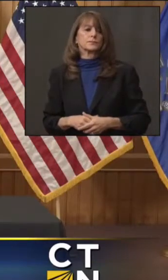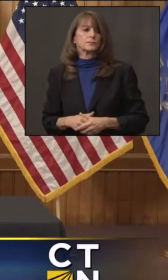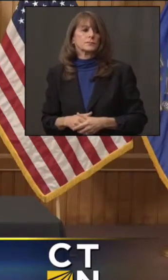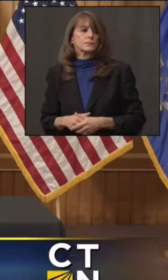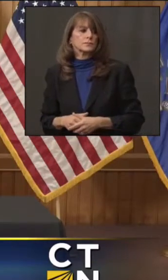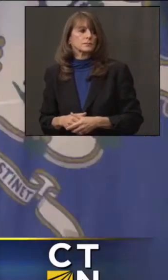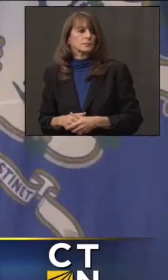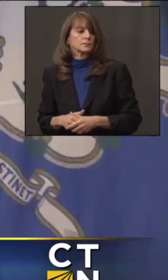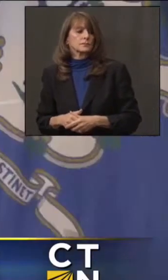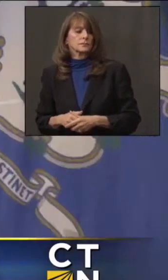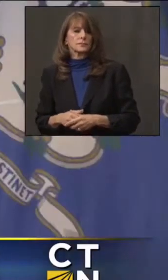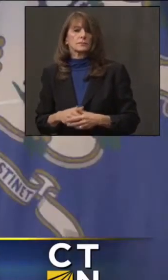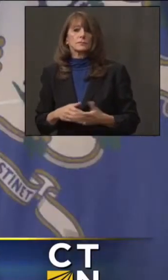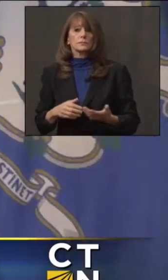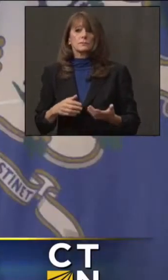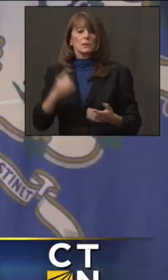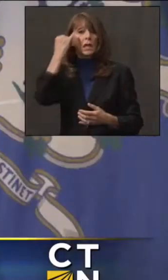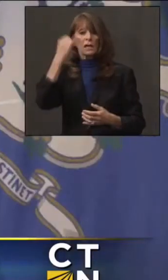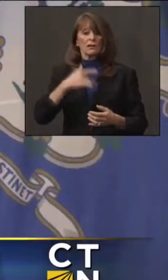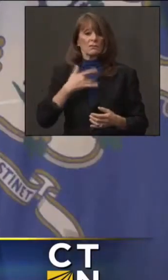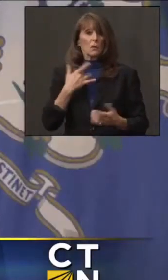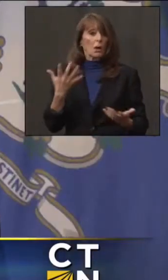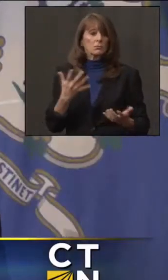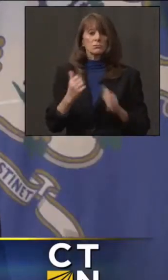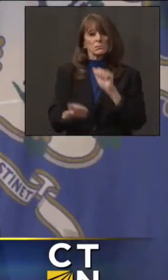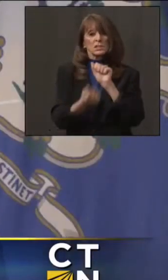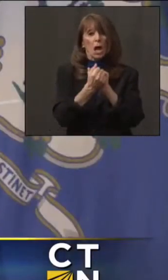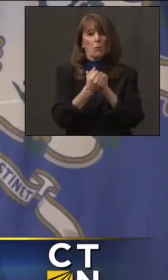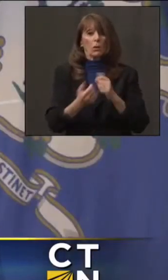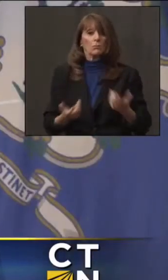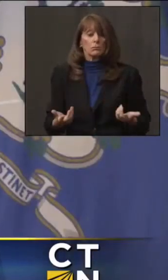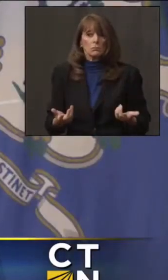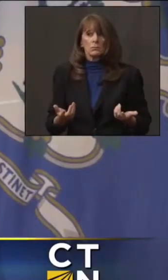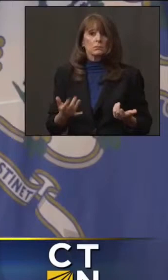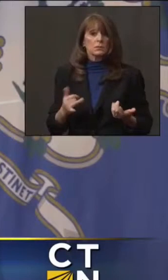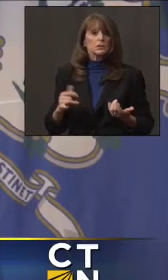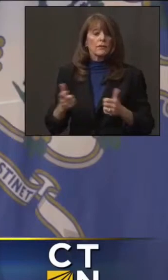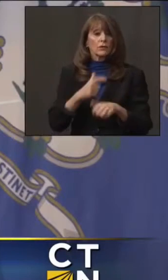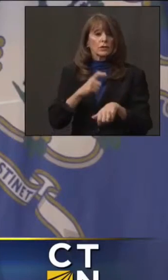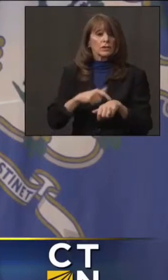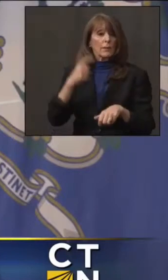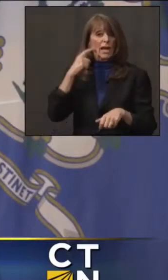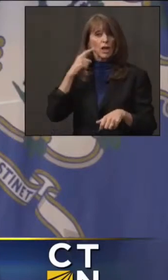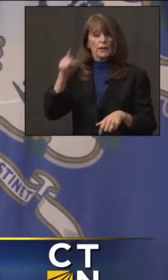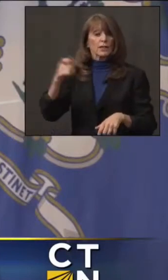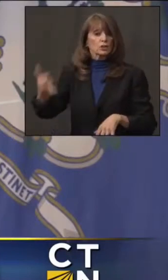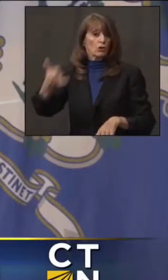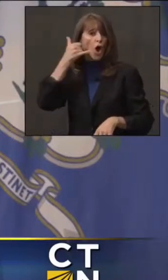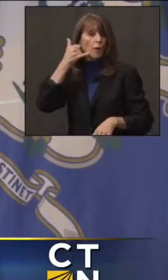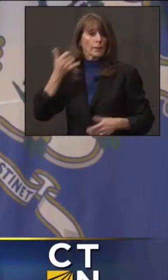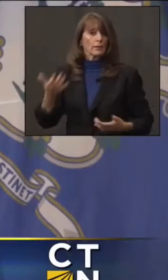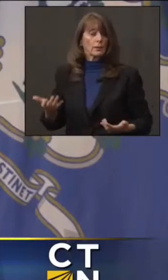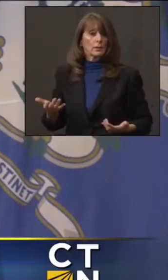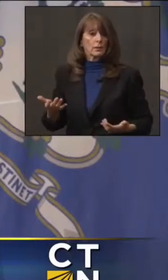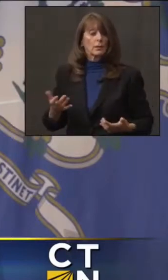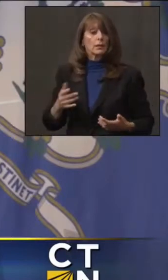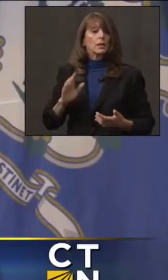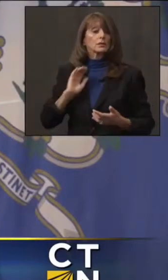It seems like a pretty dumb idea to me, but it's the first I'm hearing about it. They should give me a call. I mean, right now we get money